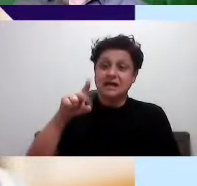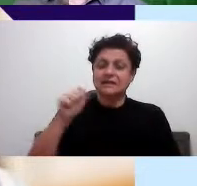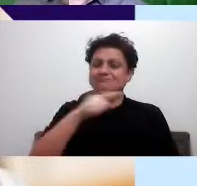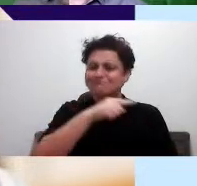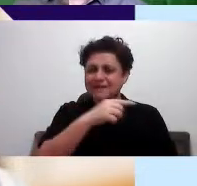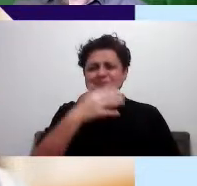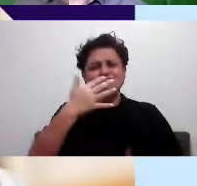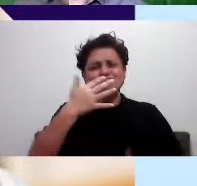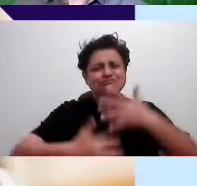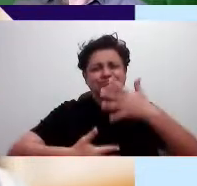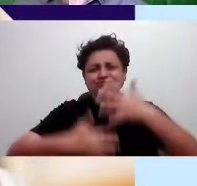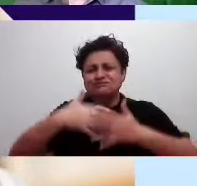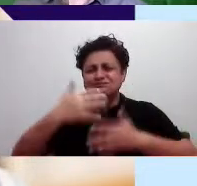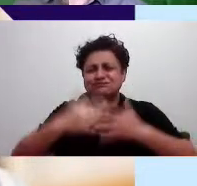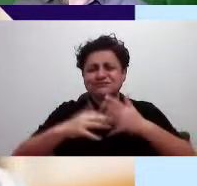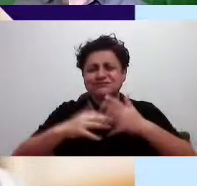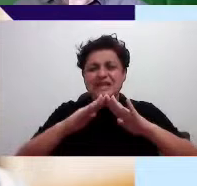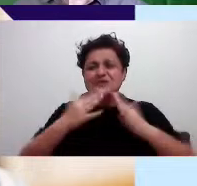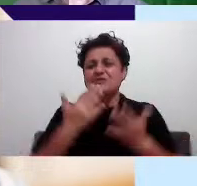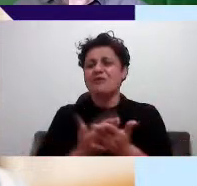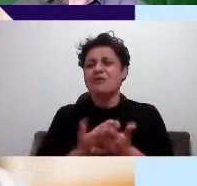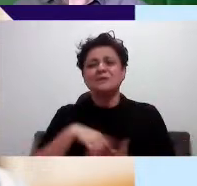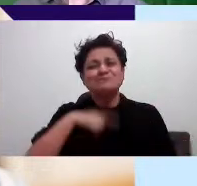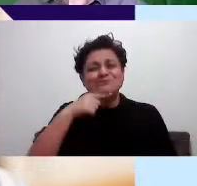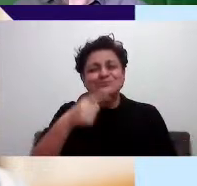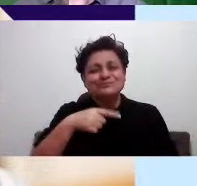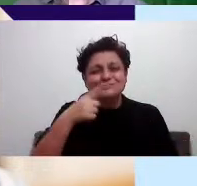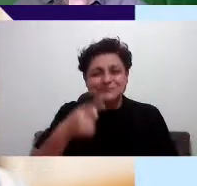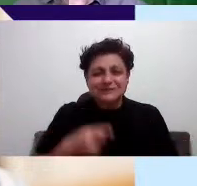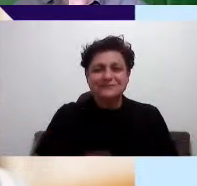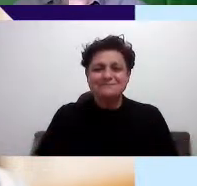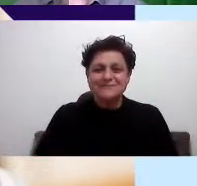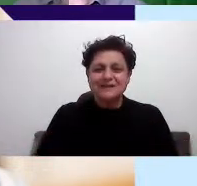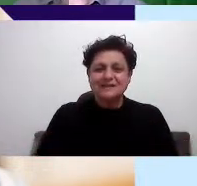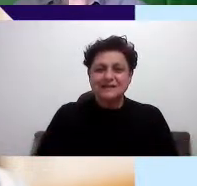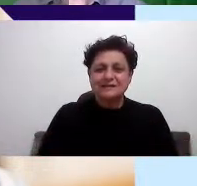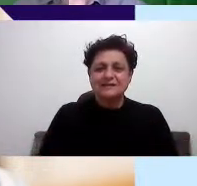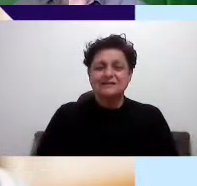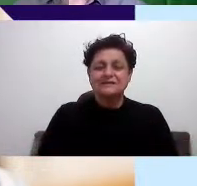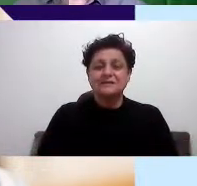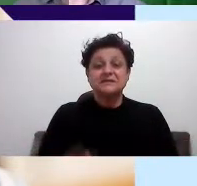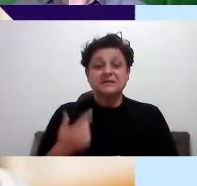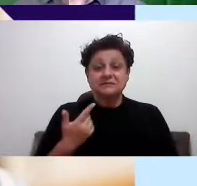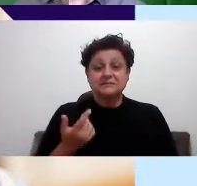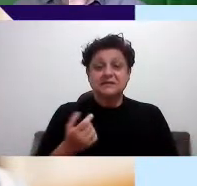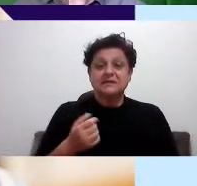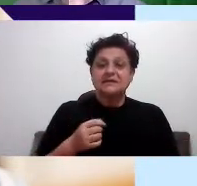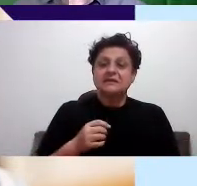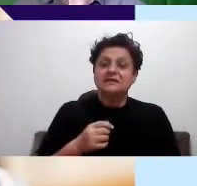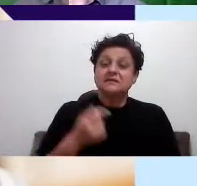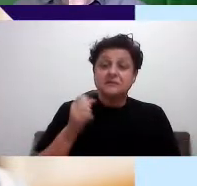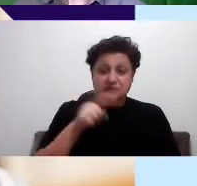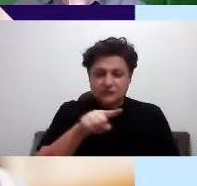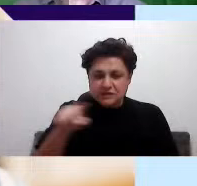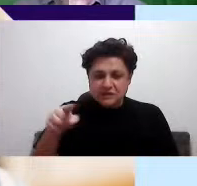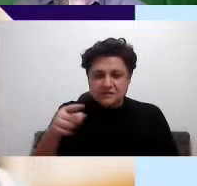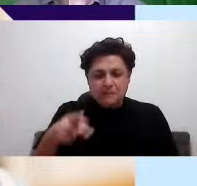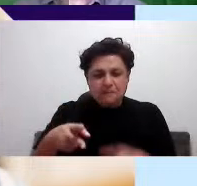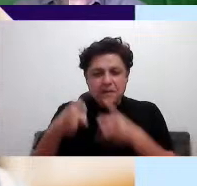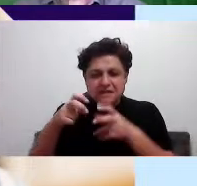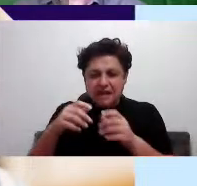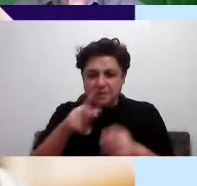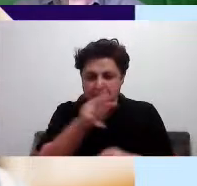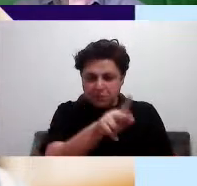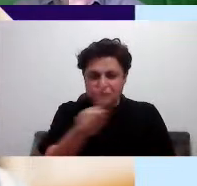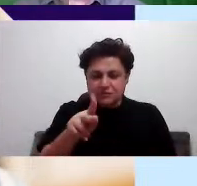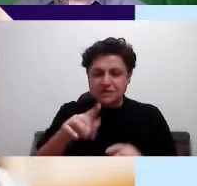And let's see if you have any students in your class like Sandra. Now, although Sandra makes some effort to study,